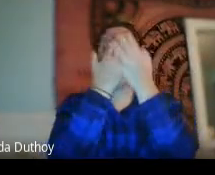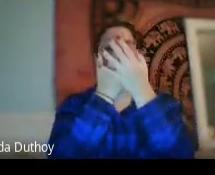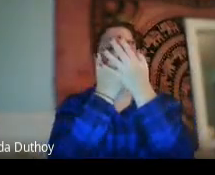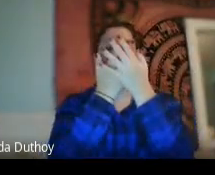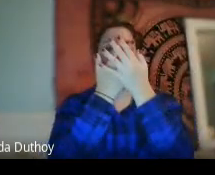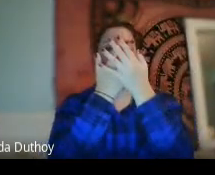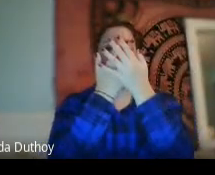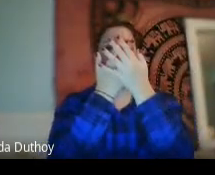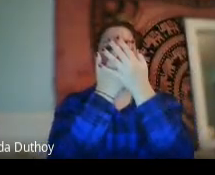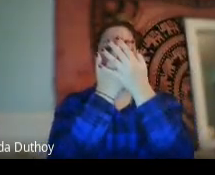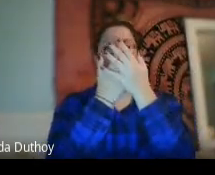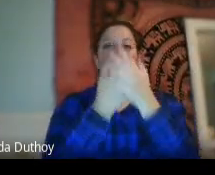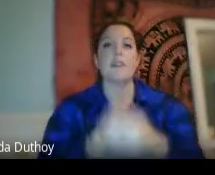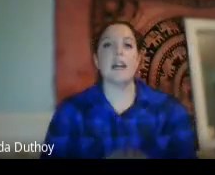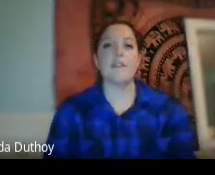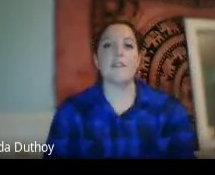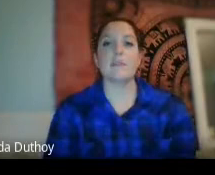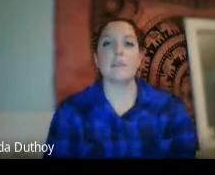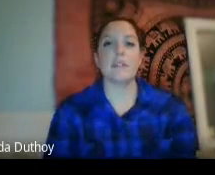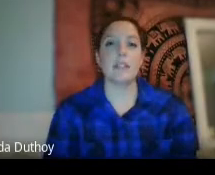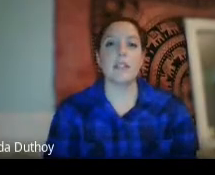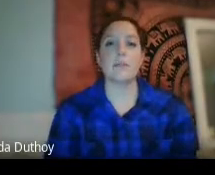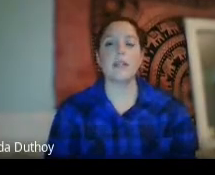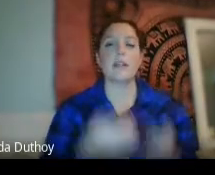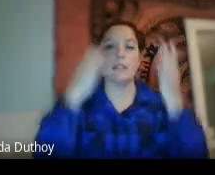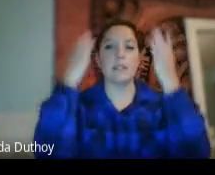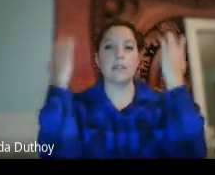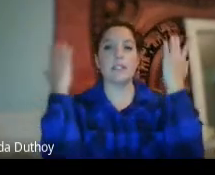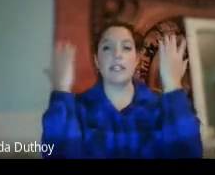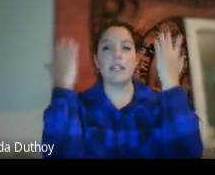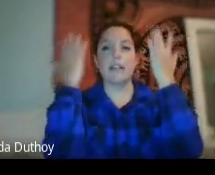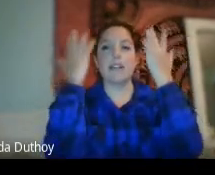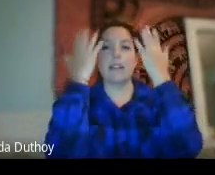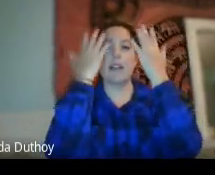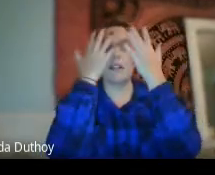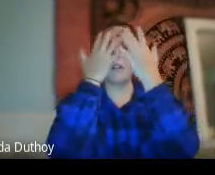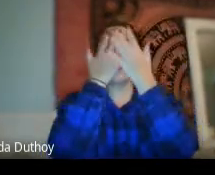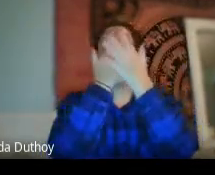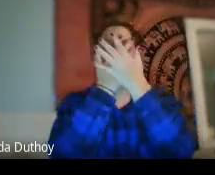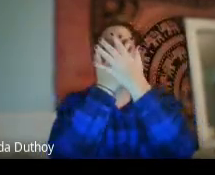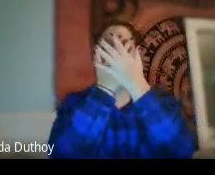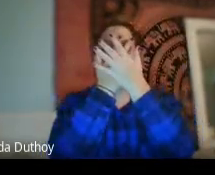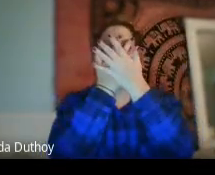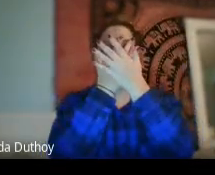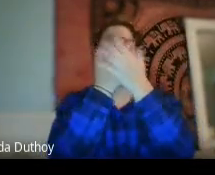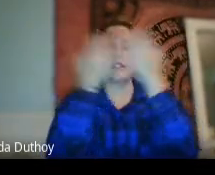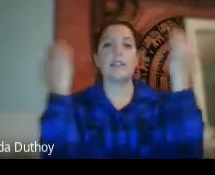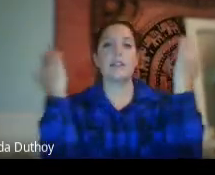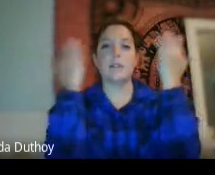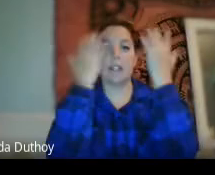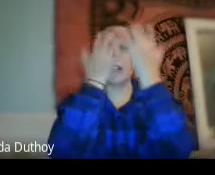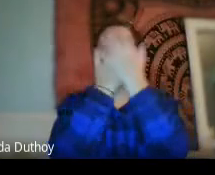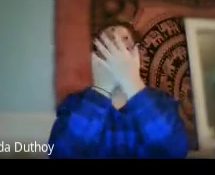dark. That's kind of an obvious one because, it's the dark coming over your